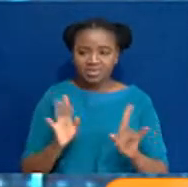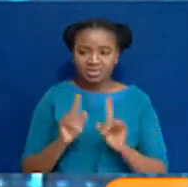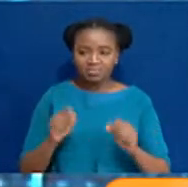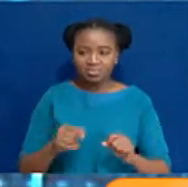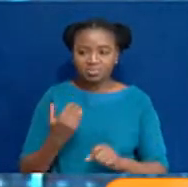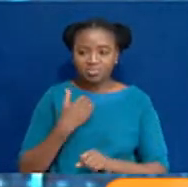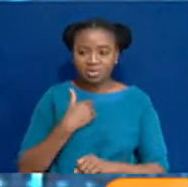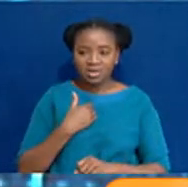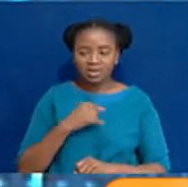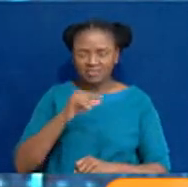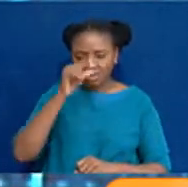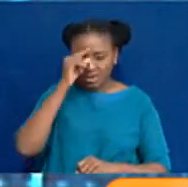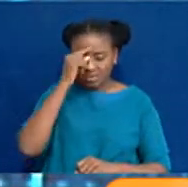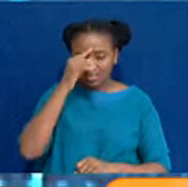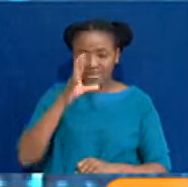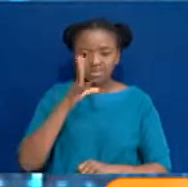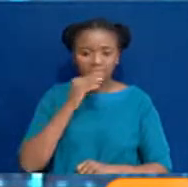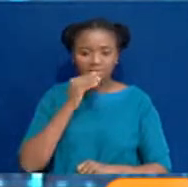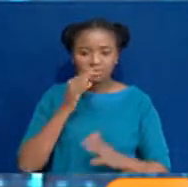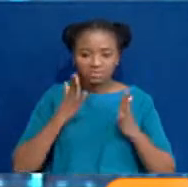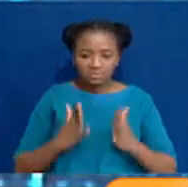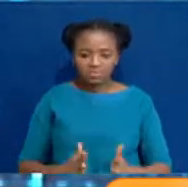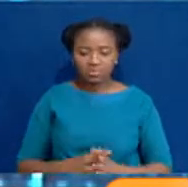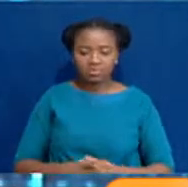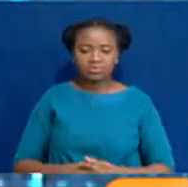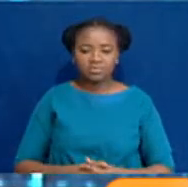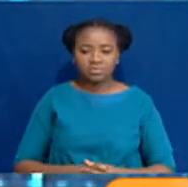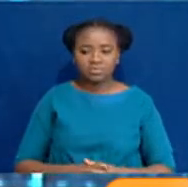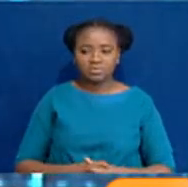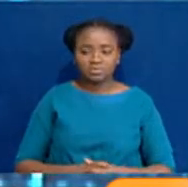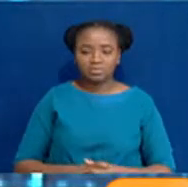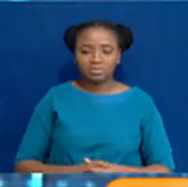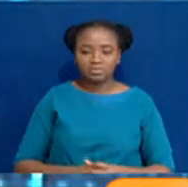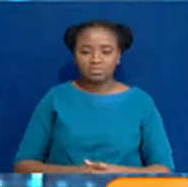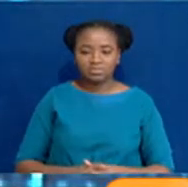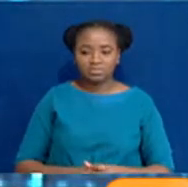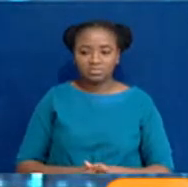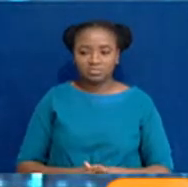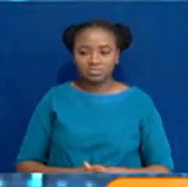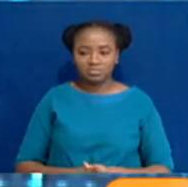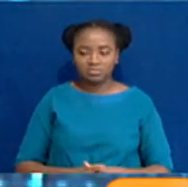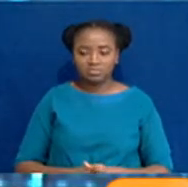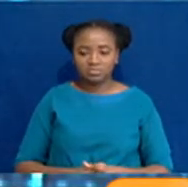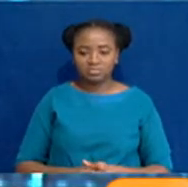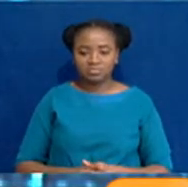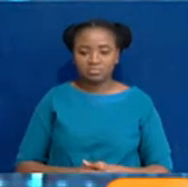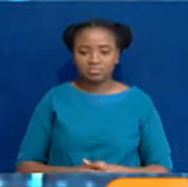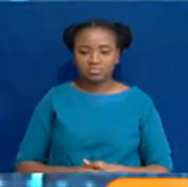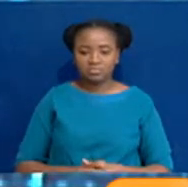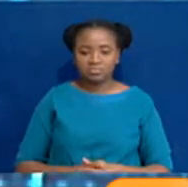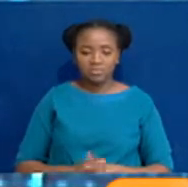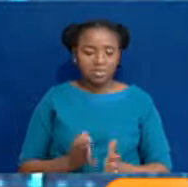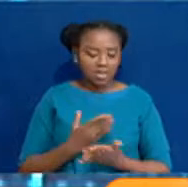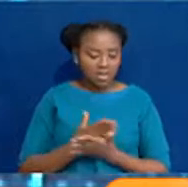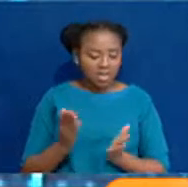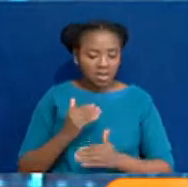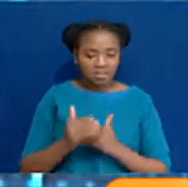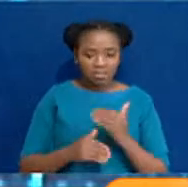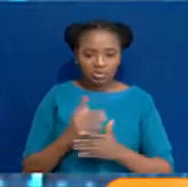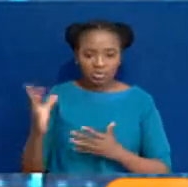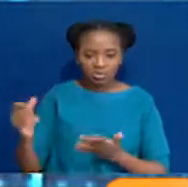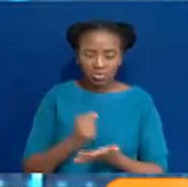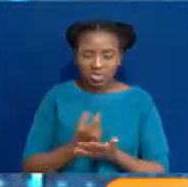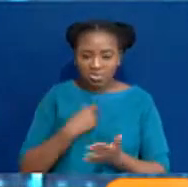have a government spokesman. In any recruitment process, when you go out to recruit, your urge is not to